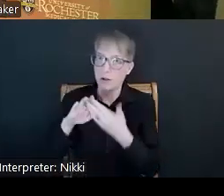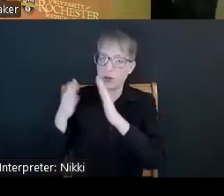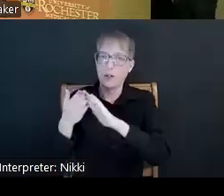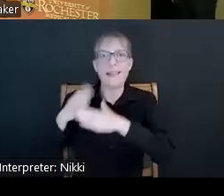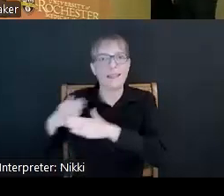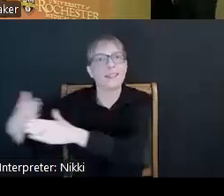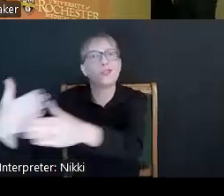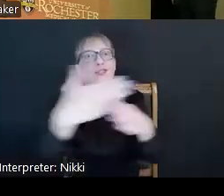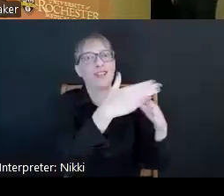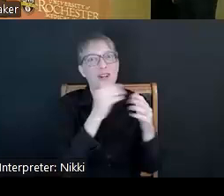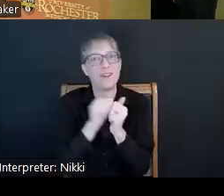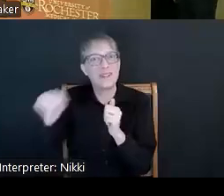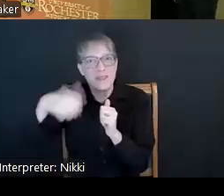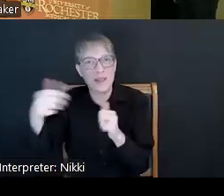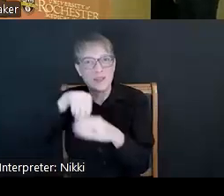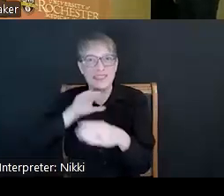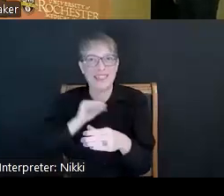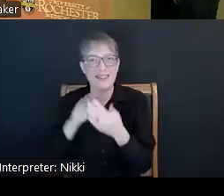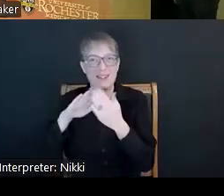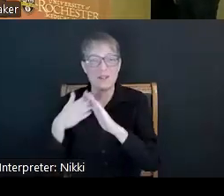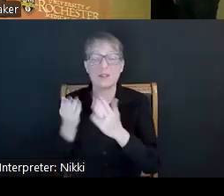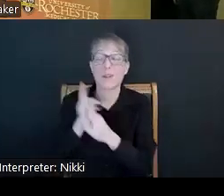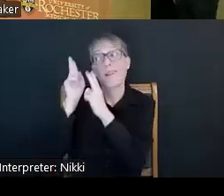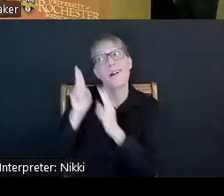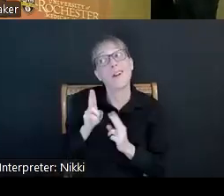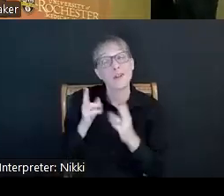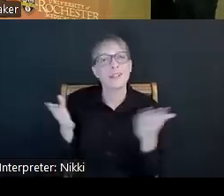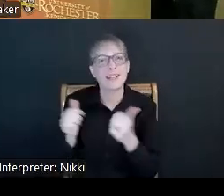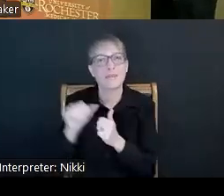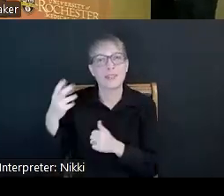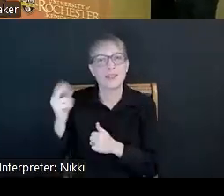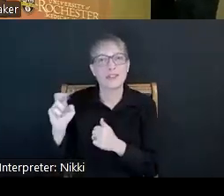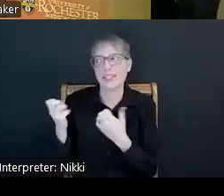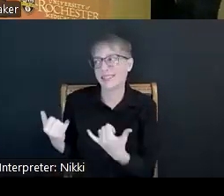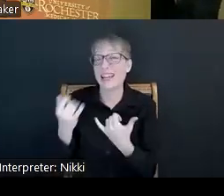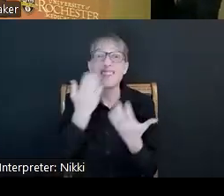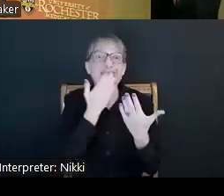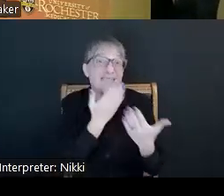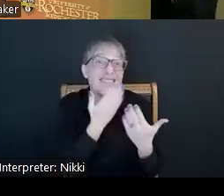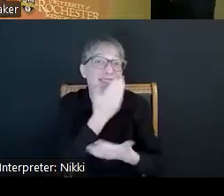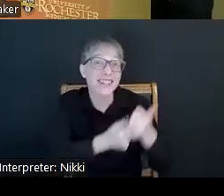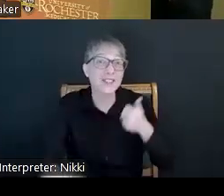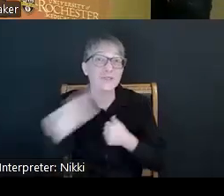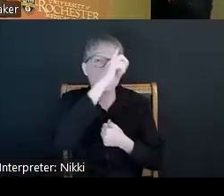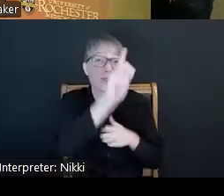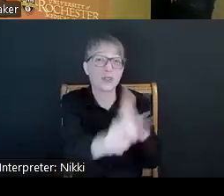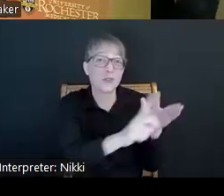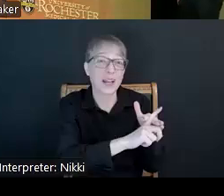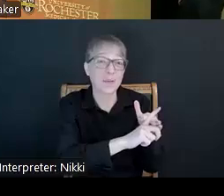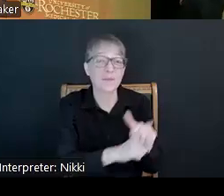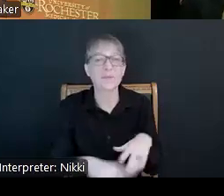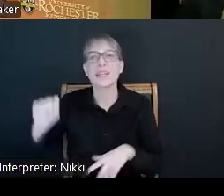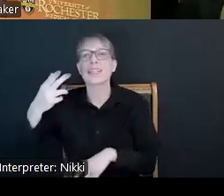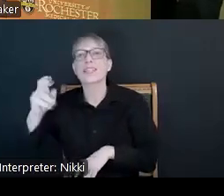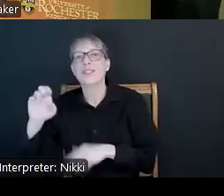such as yourselves. I'm very honored to be here with Shane today, and thank you all for showing up today. And for those on Zoom, we'll be inviting you to